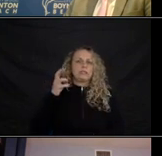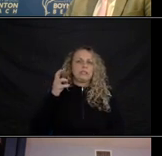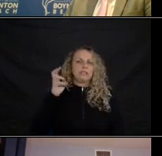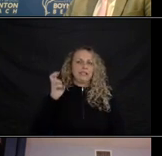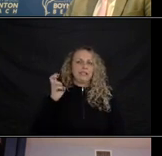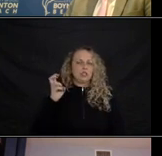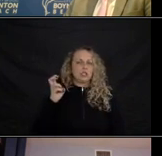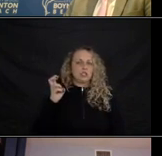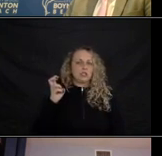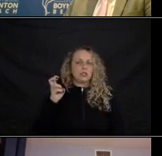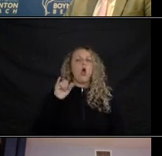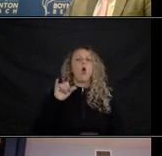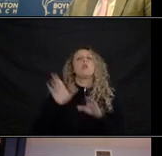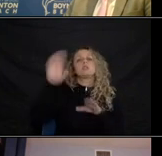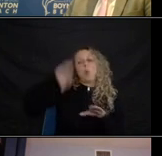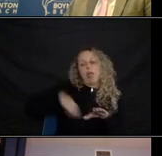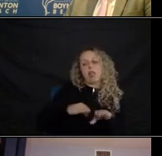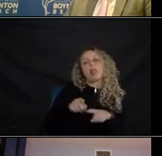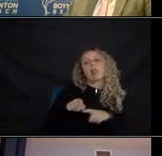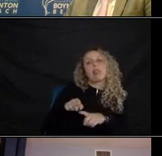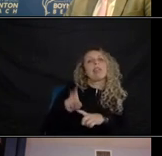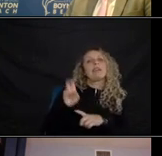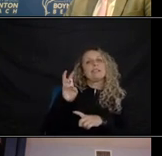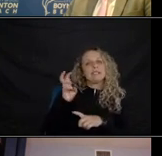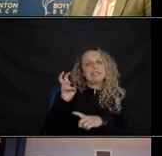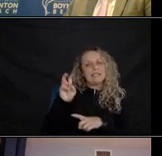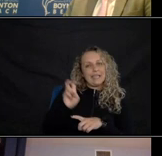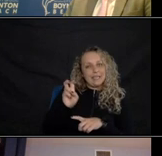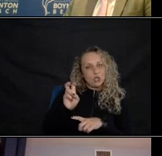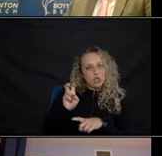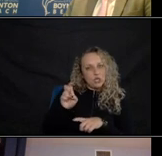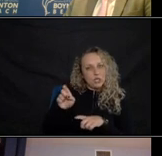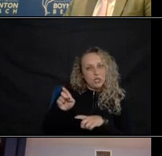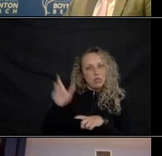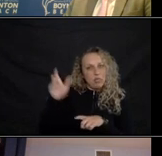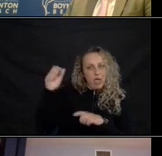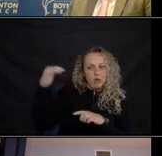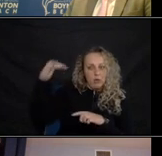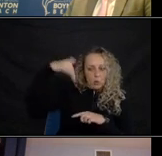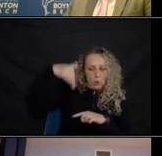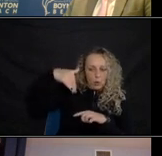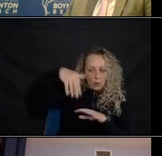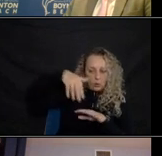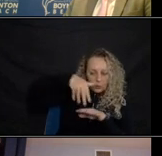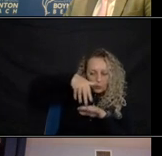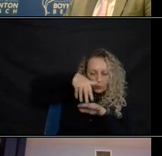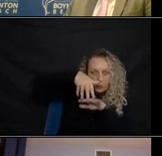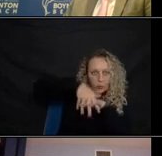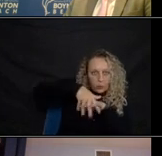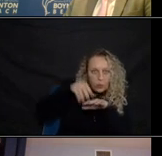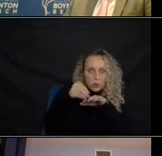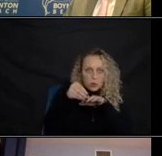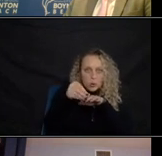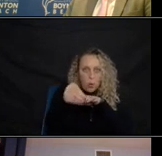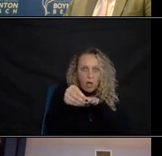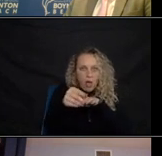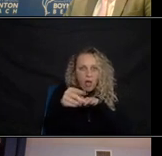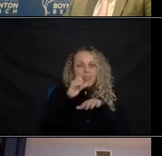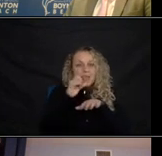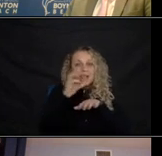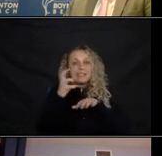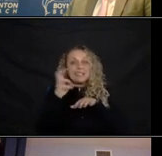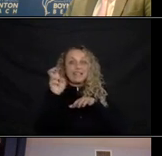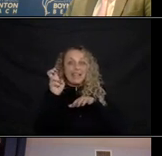flood level. That drains into the swale. And then you've got 16 inches of rain